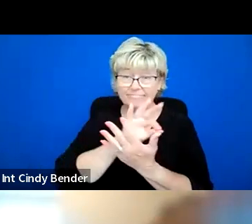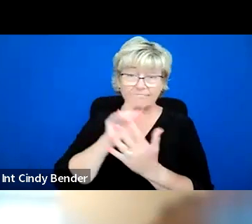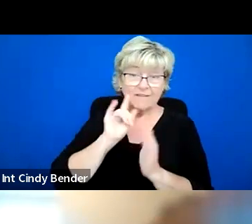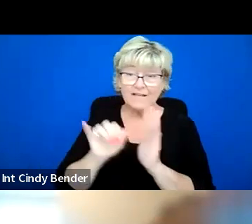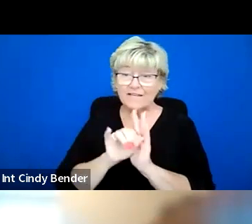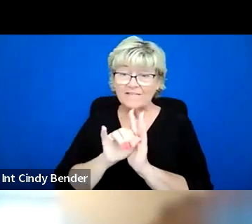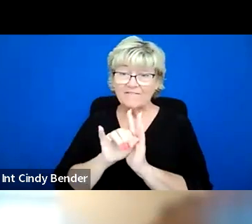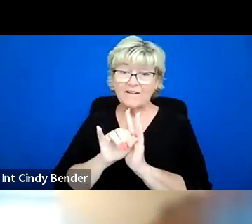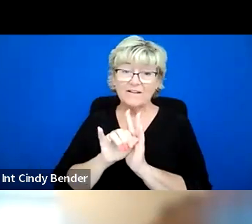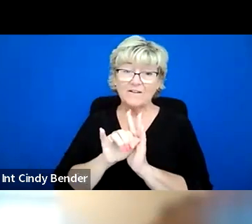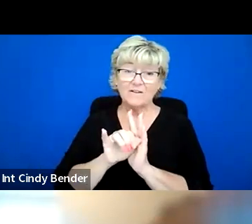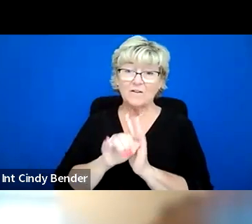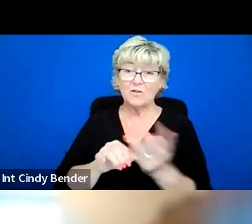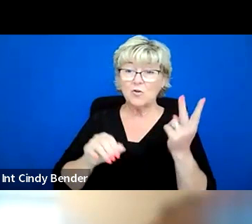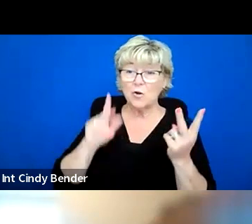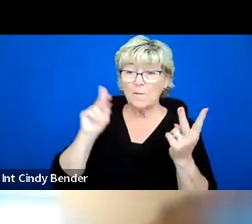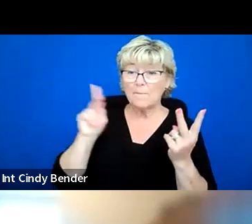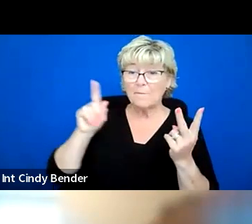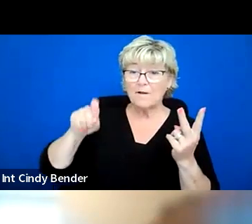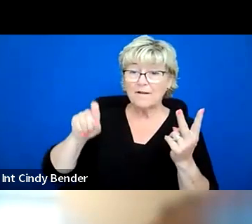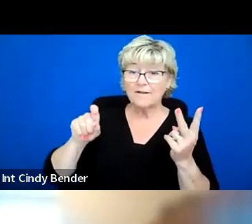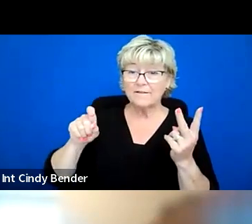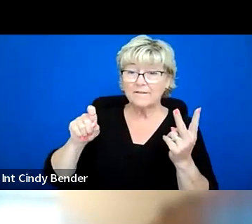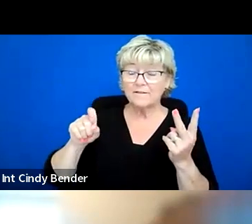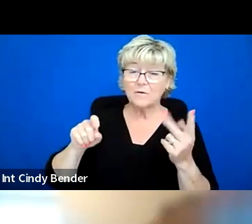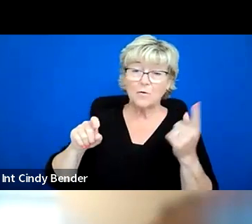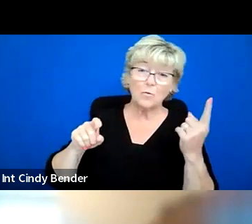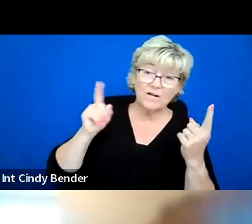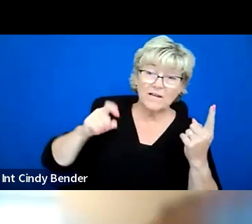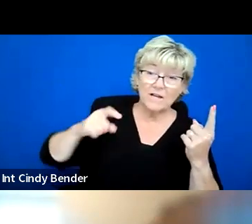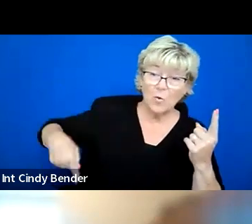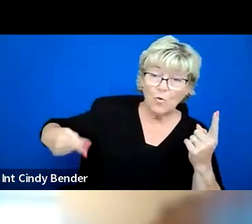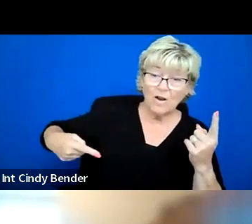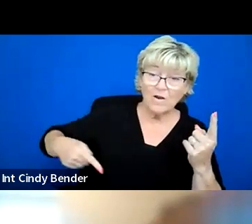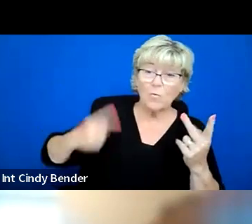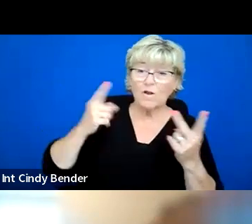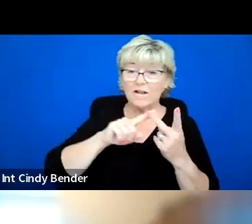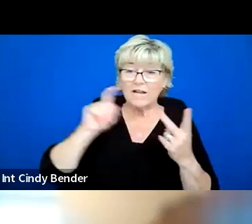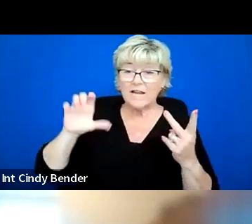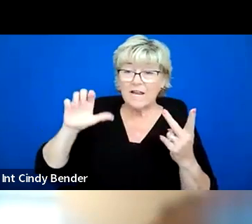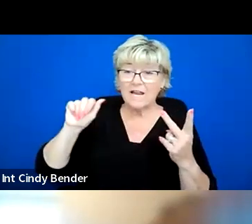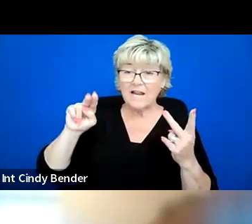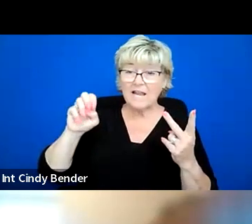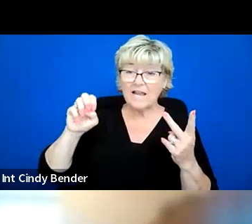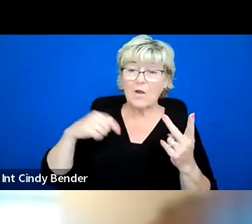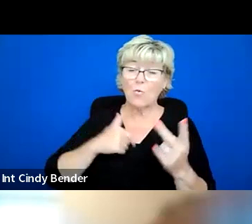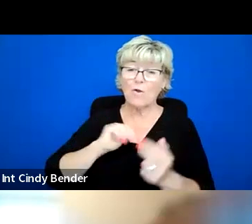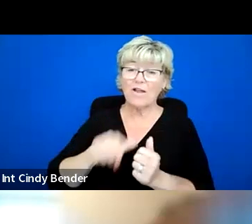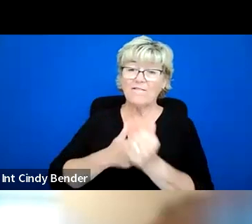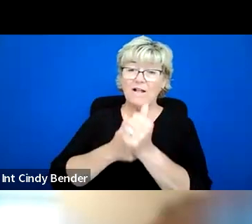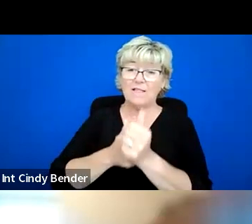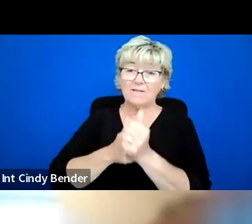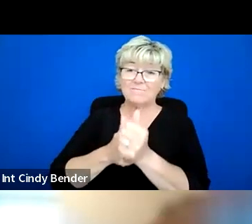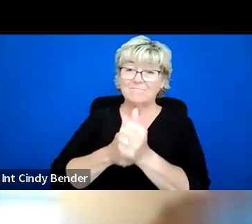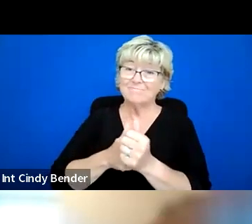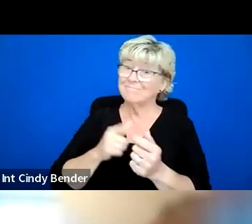identified 2 people who need, 1 person who needs a wheelchair, 1 person needs a cane. And then we follow up and continue to bug